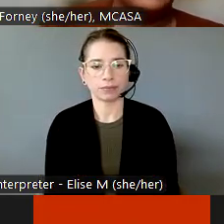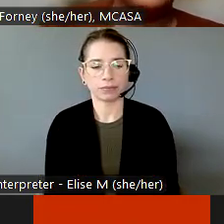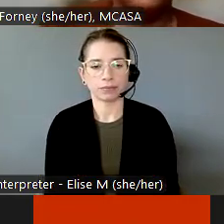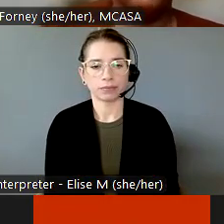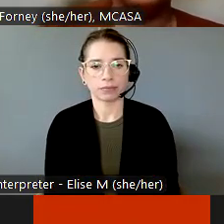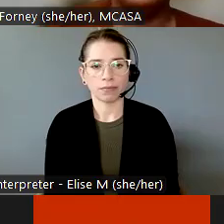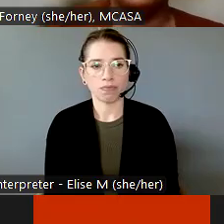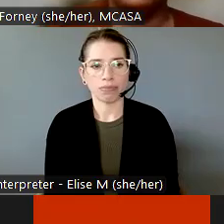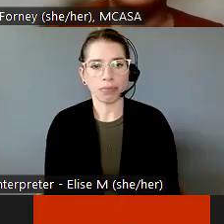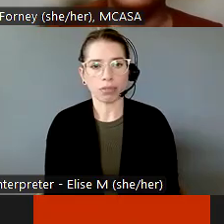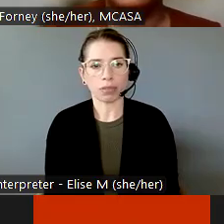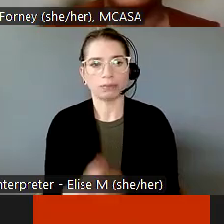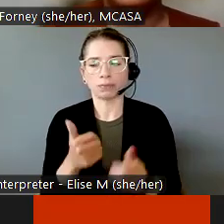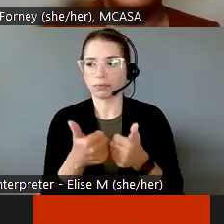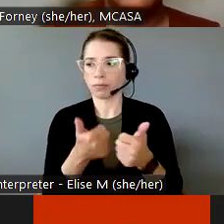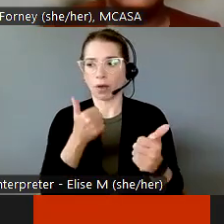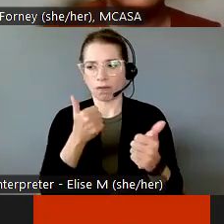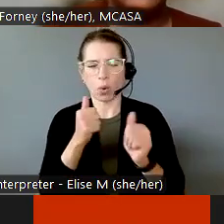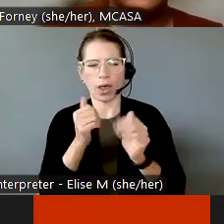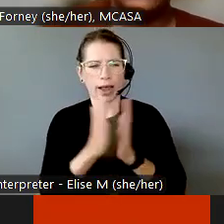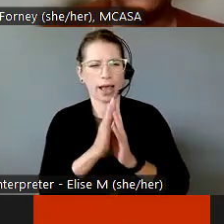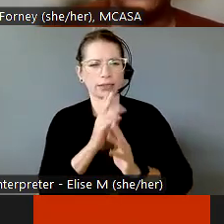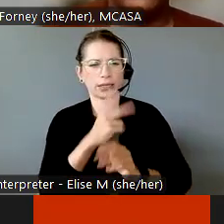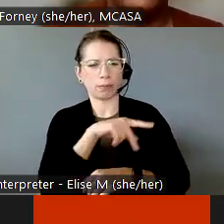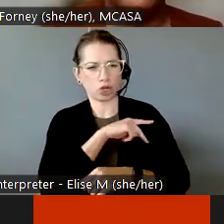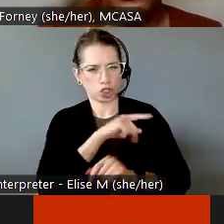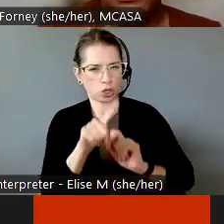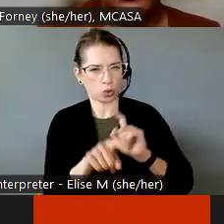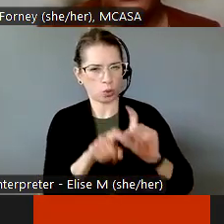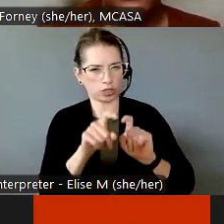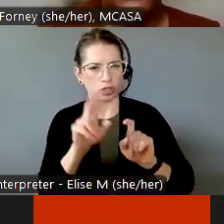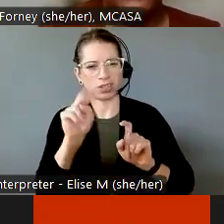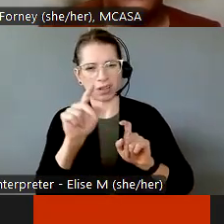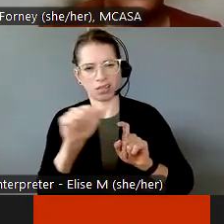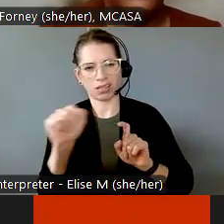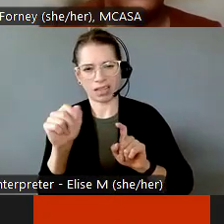Avoiding asking personal questions unless it is necessary.